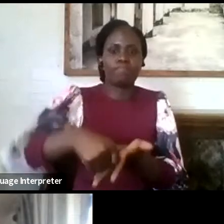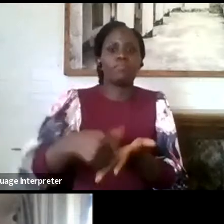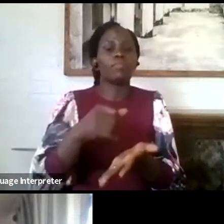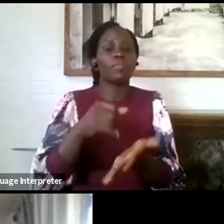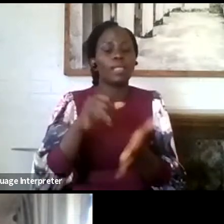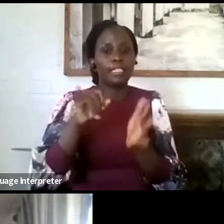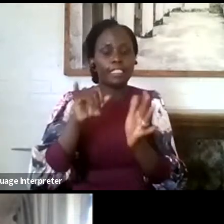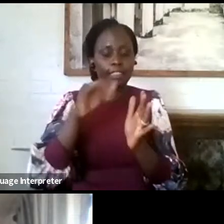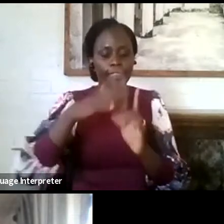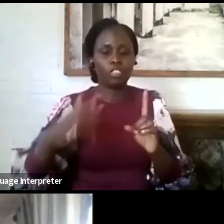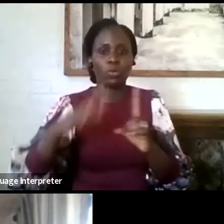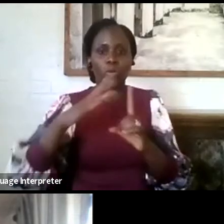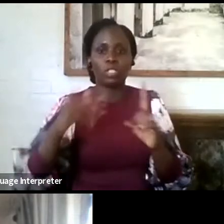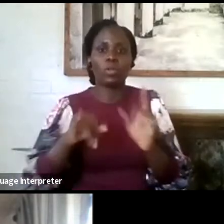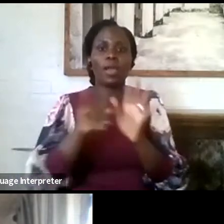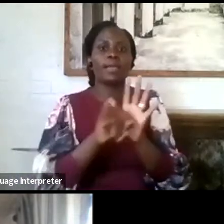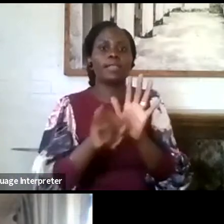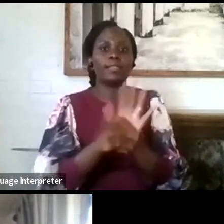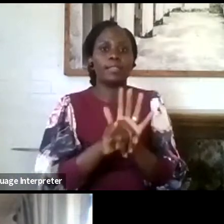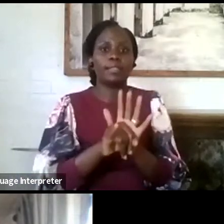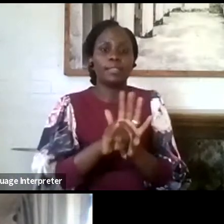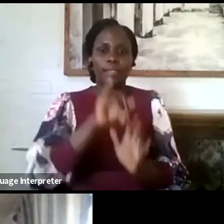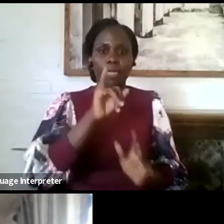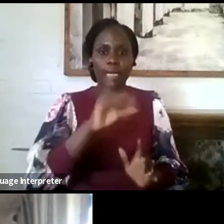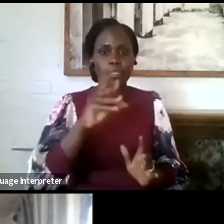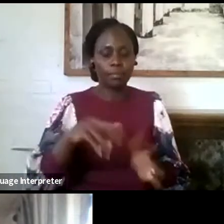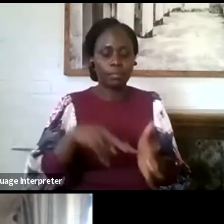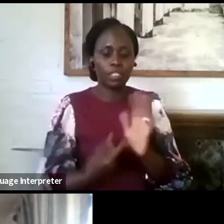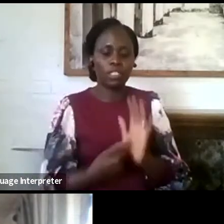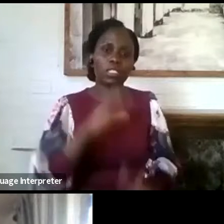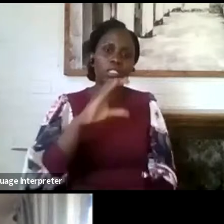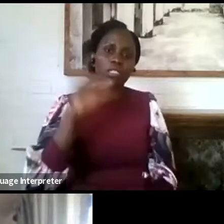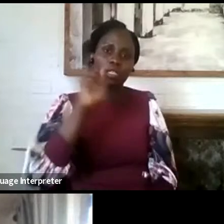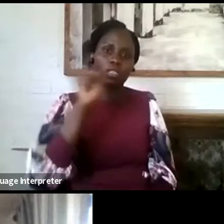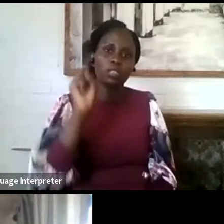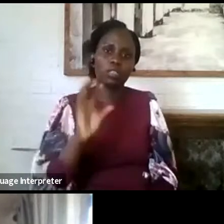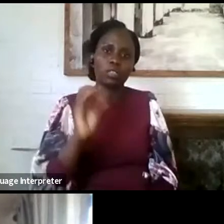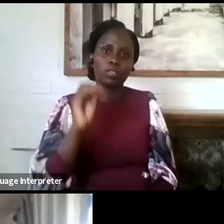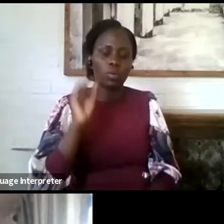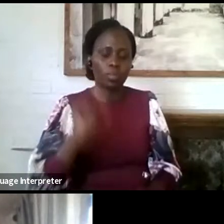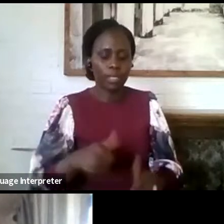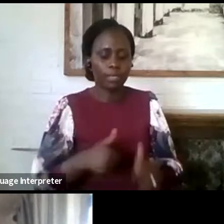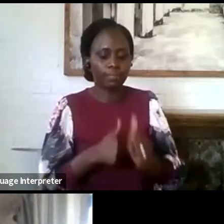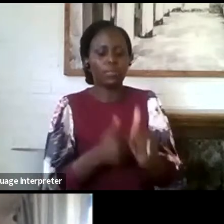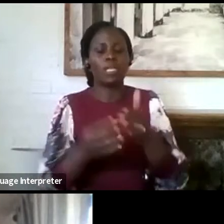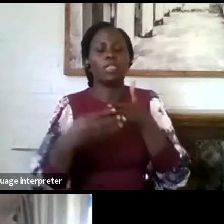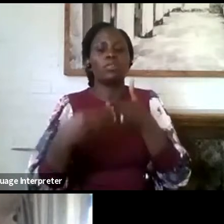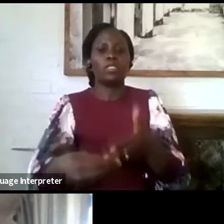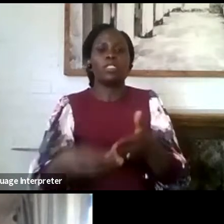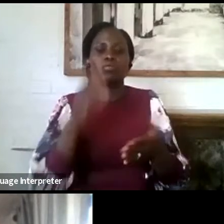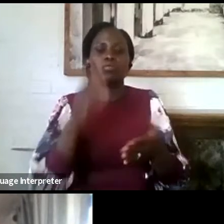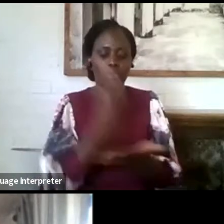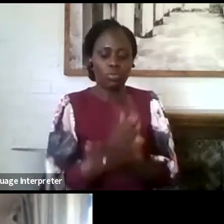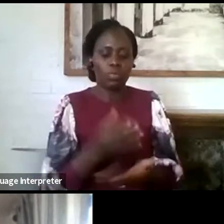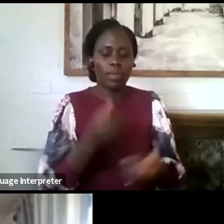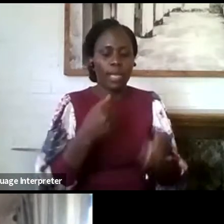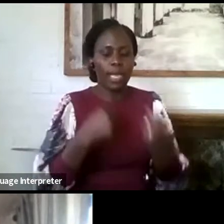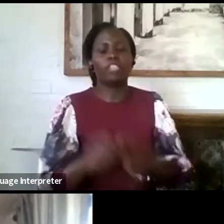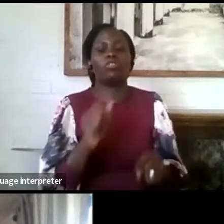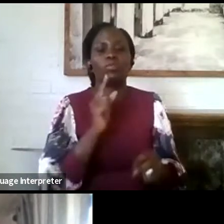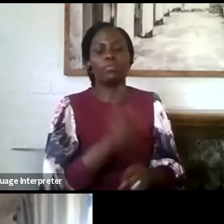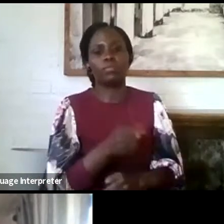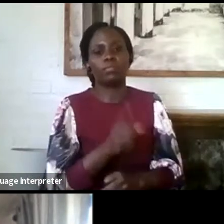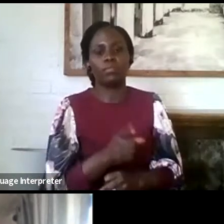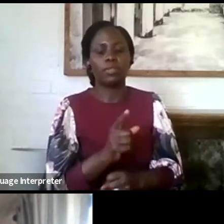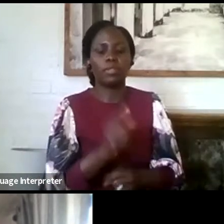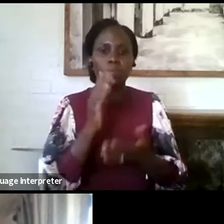I think civil society should, be at the forefront to resist such actions. But if governments want